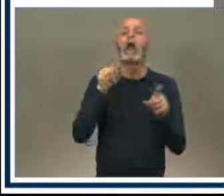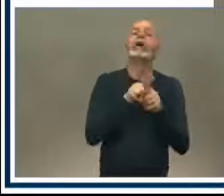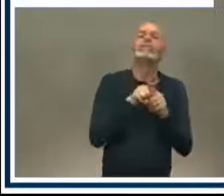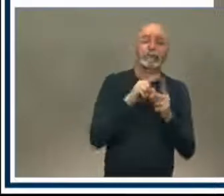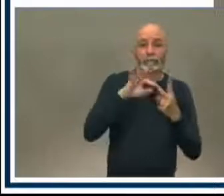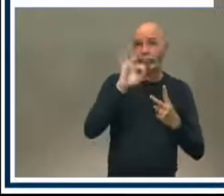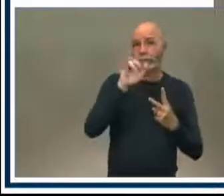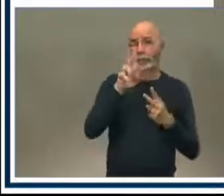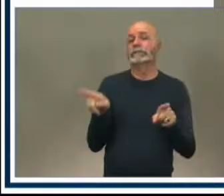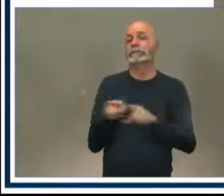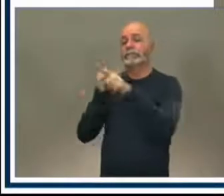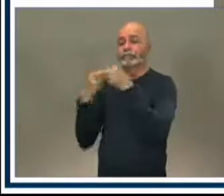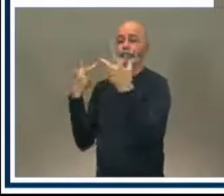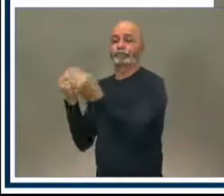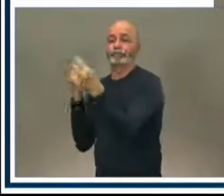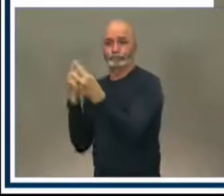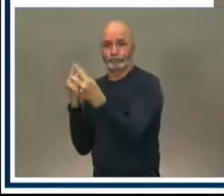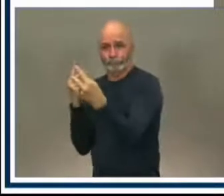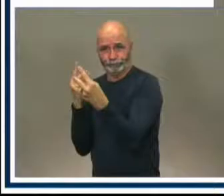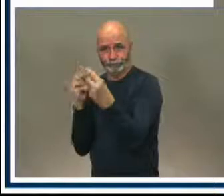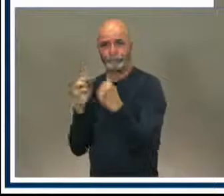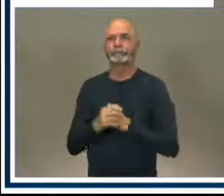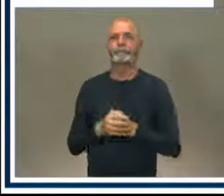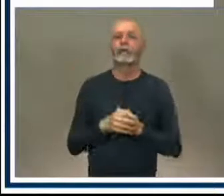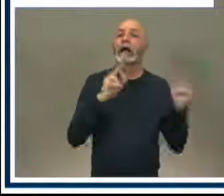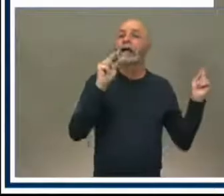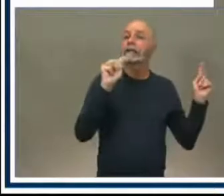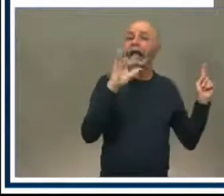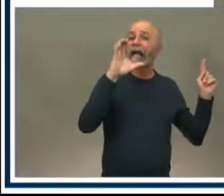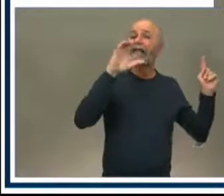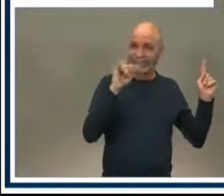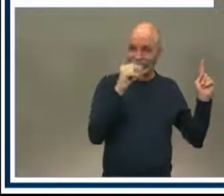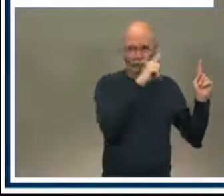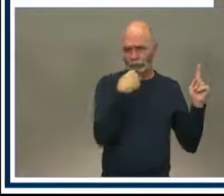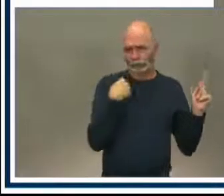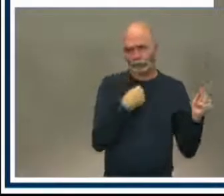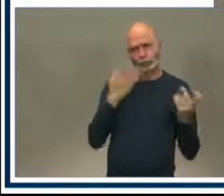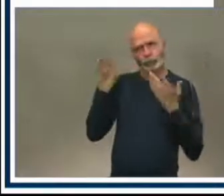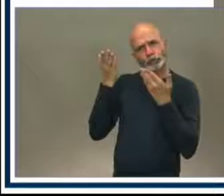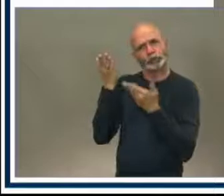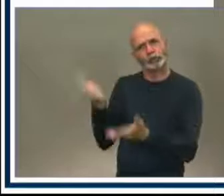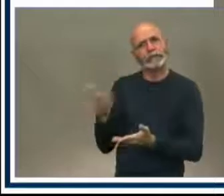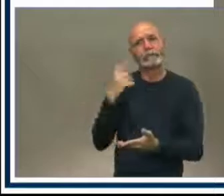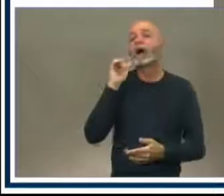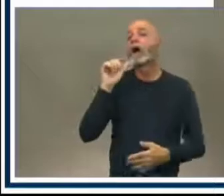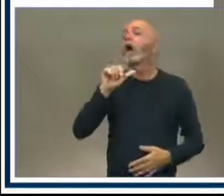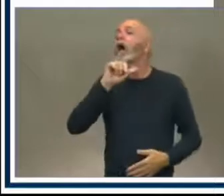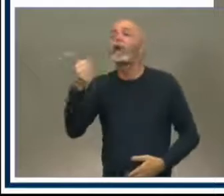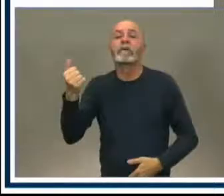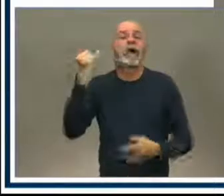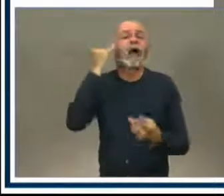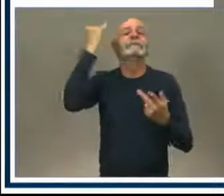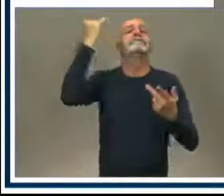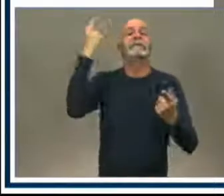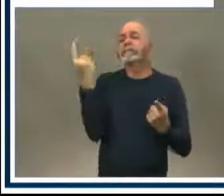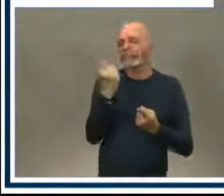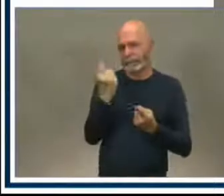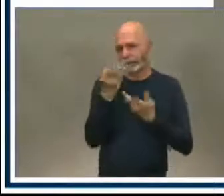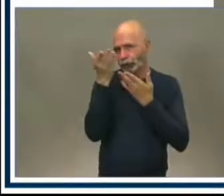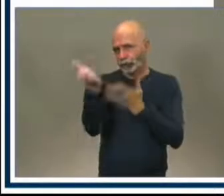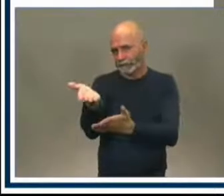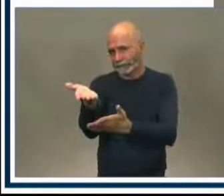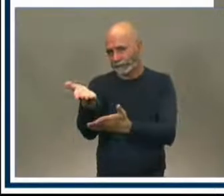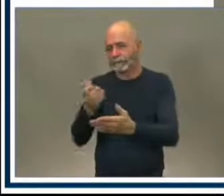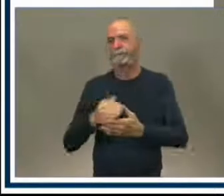There are 2 other NACI recommendations that I would like to address today and how they will impact our vaccine rollout. The first is